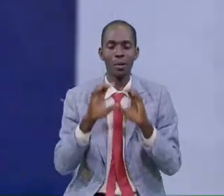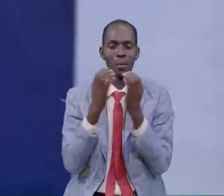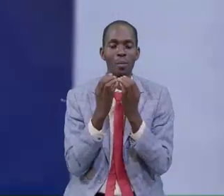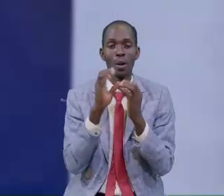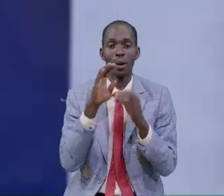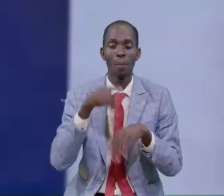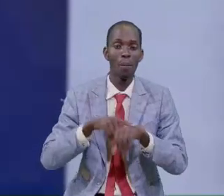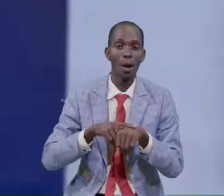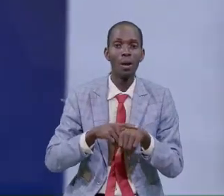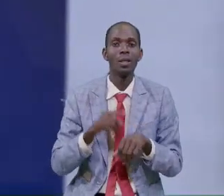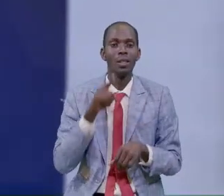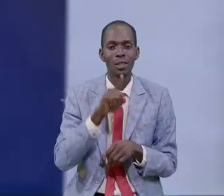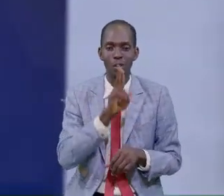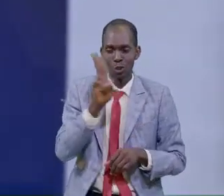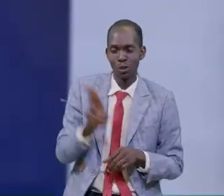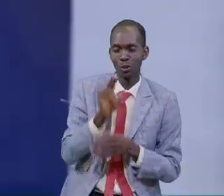the healing.